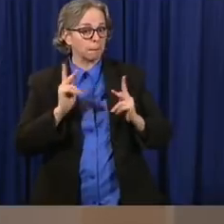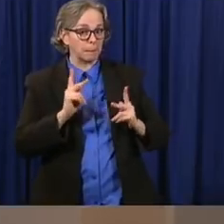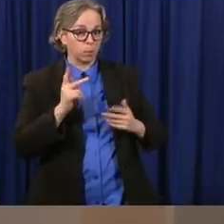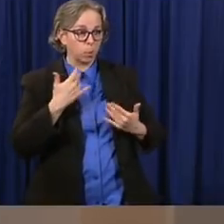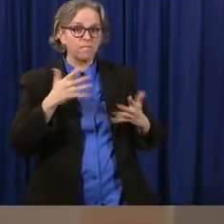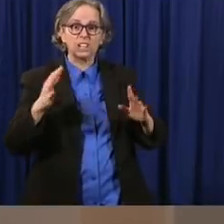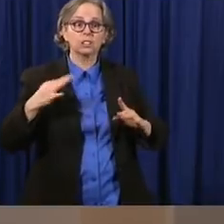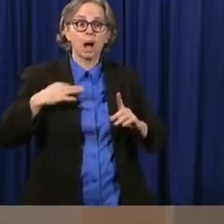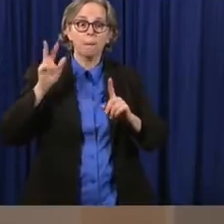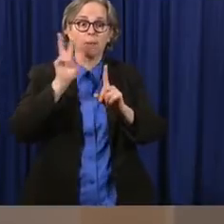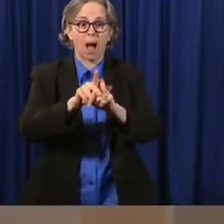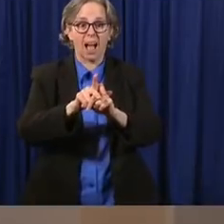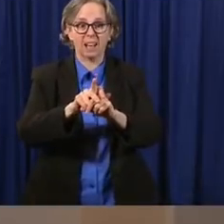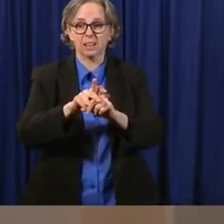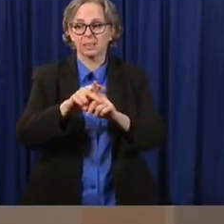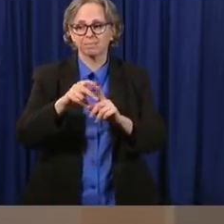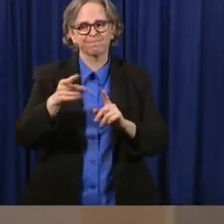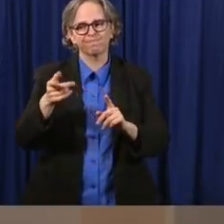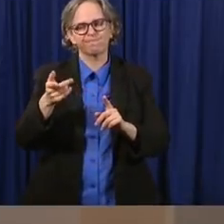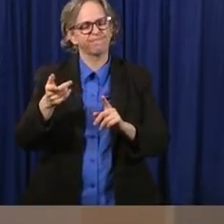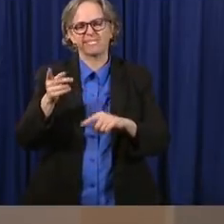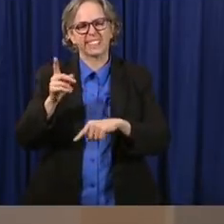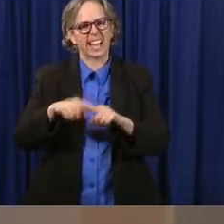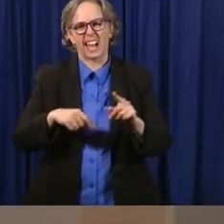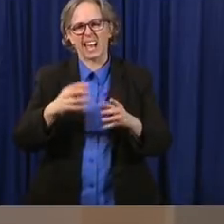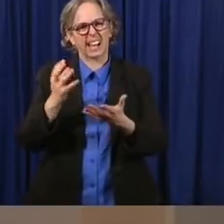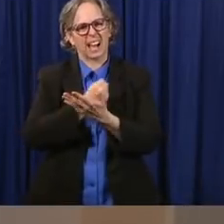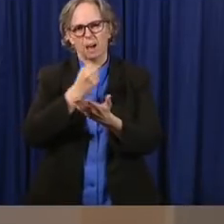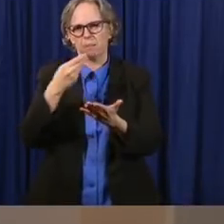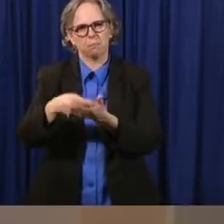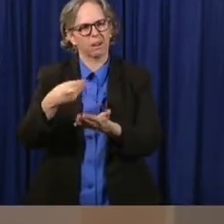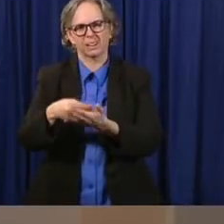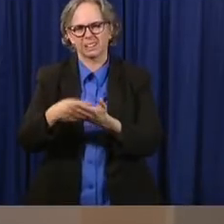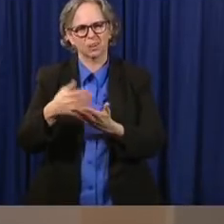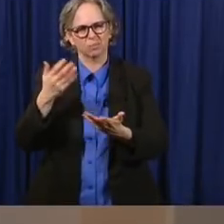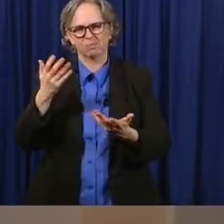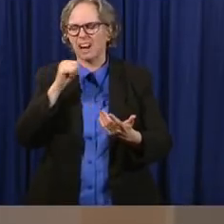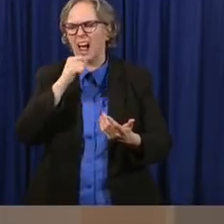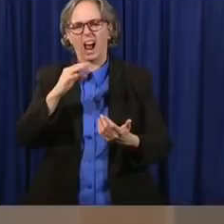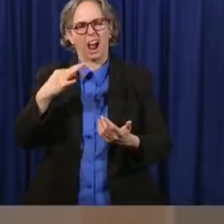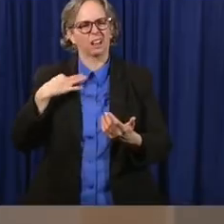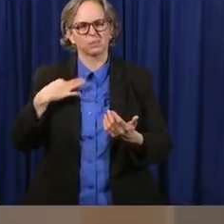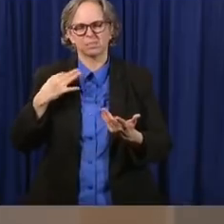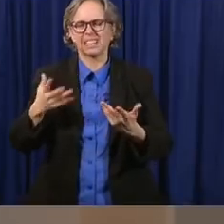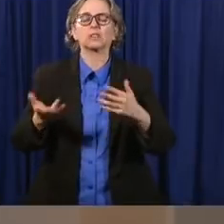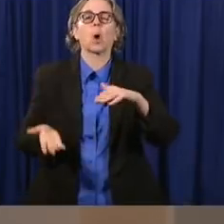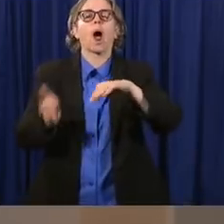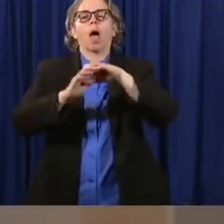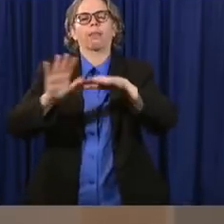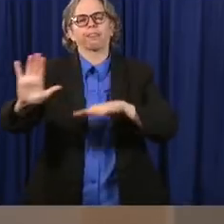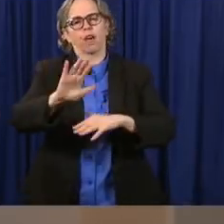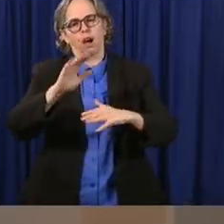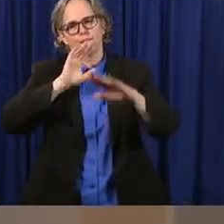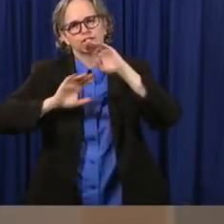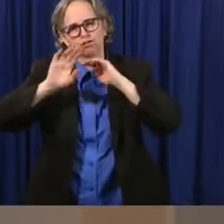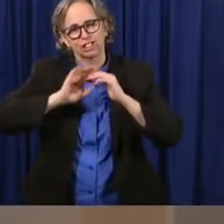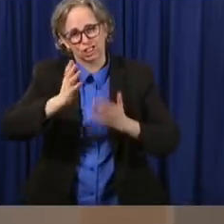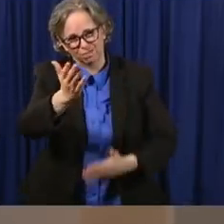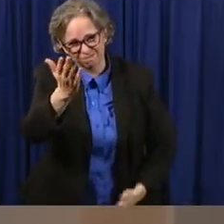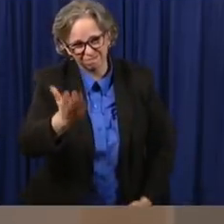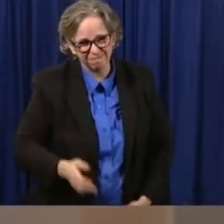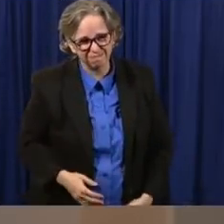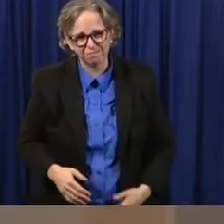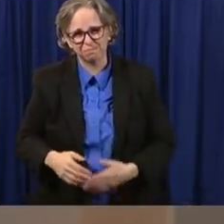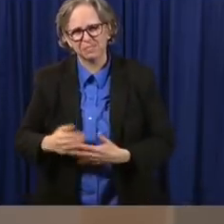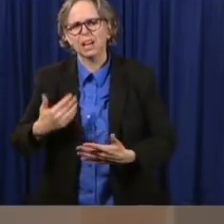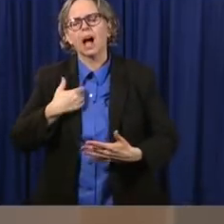of those kinds of things can lead to the frustration, and so I'm empathetic to what folks are